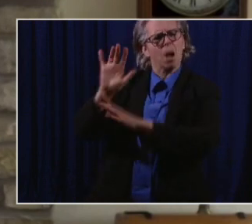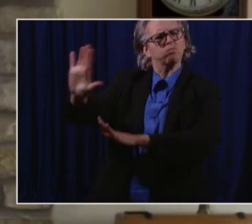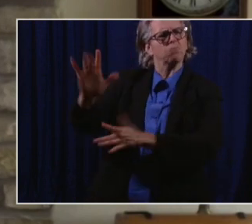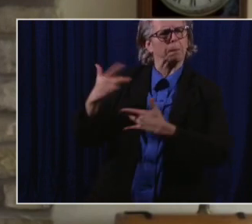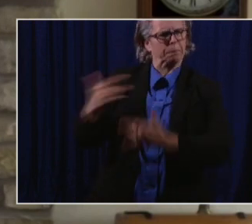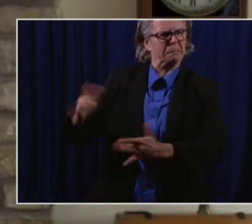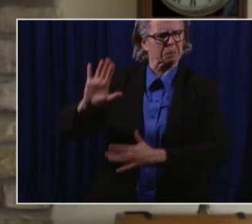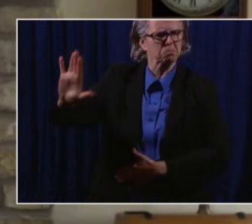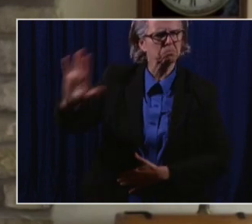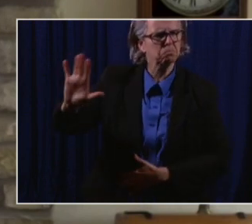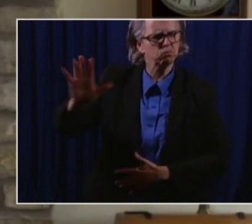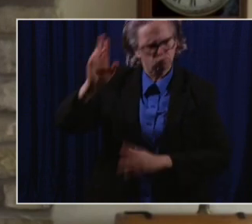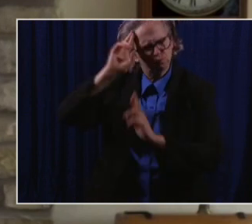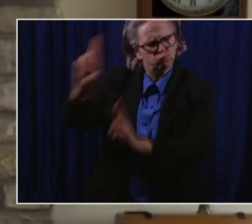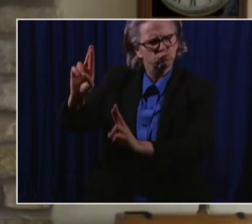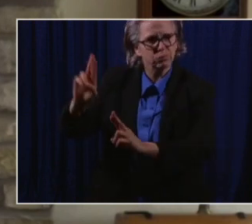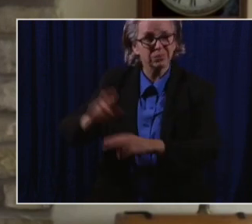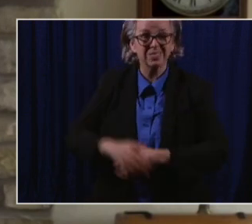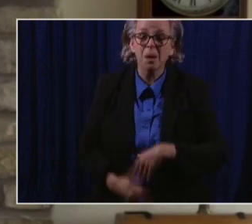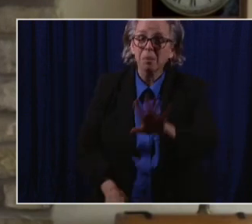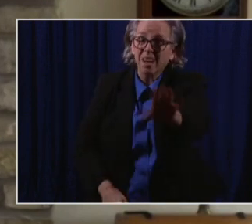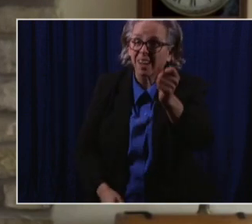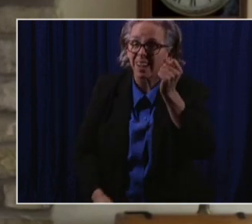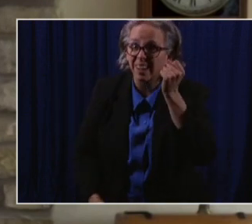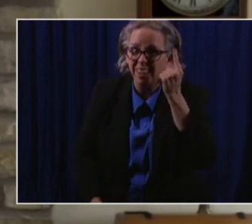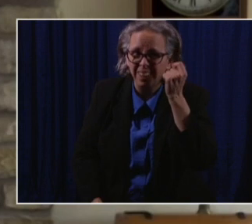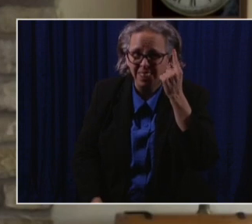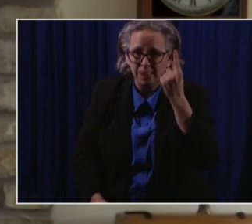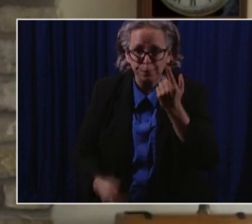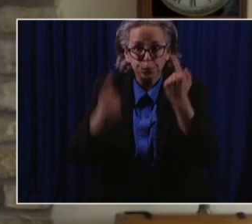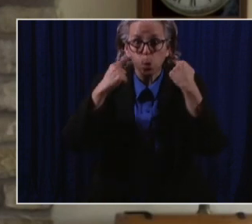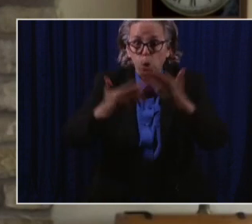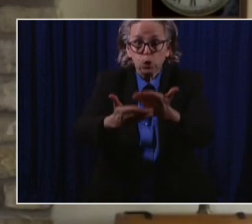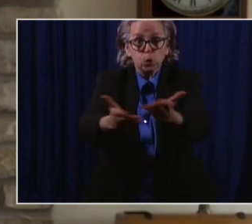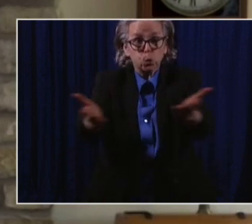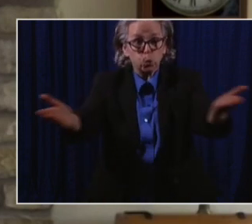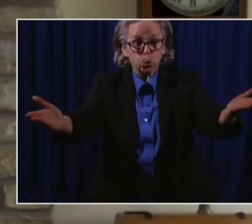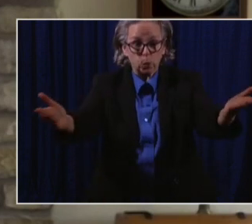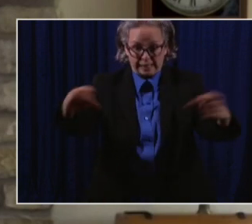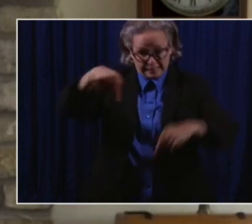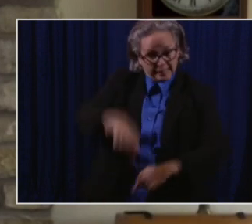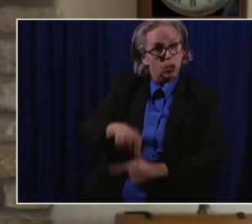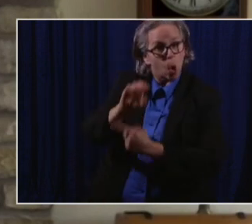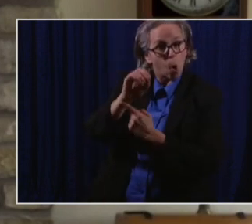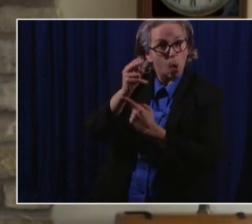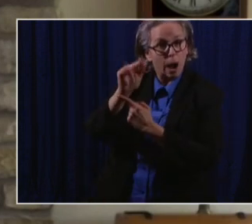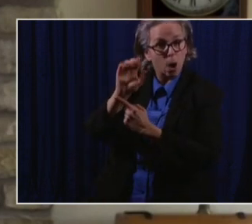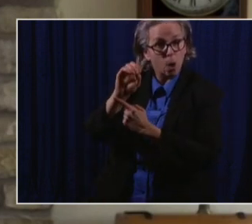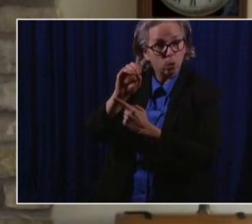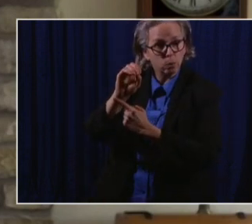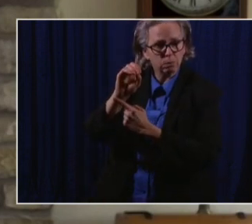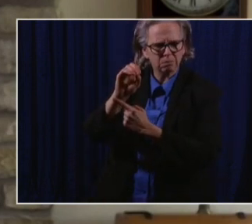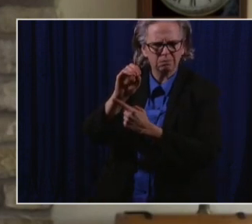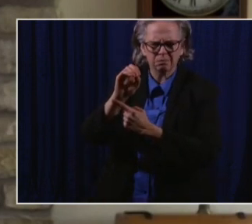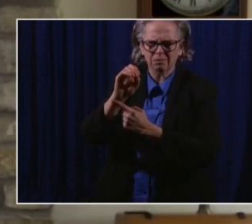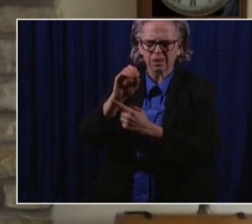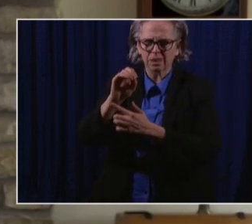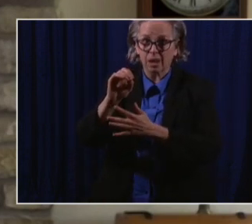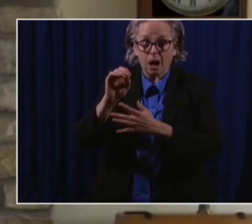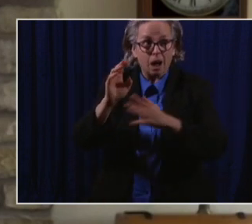But for all of us in Ohio, my fellow citizens, I think we need to keep focused.